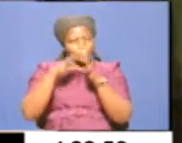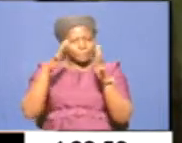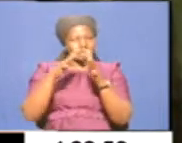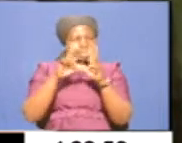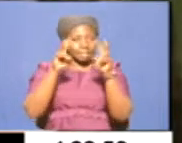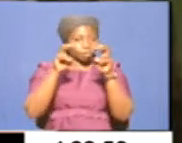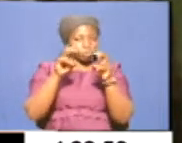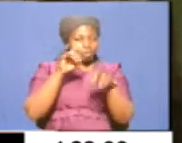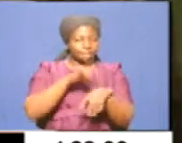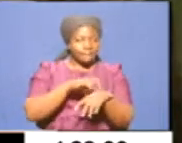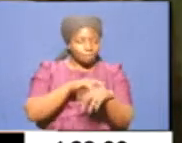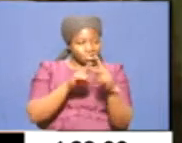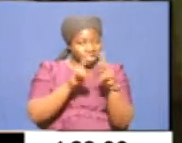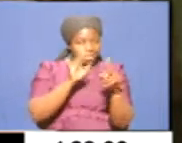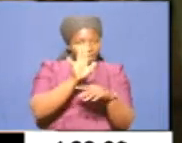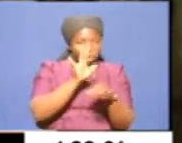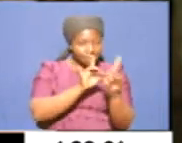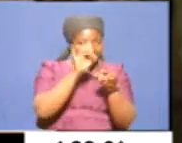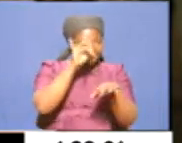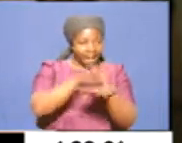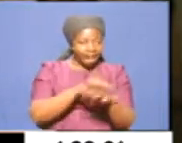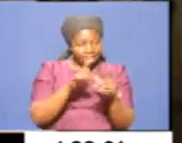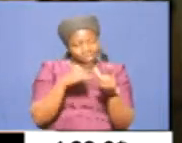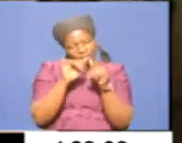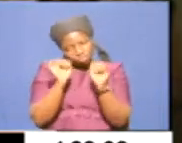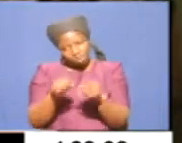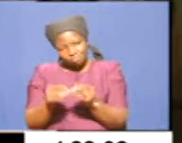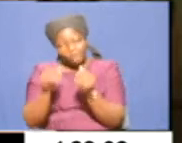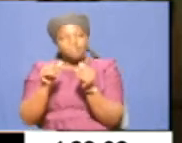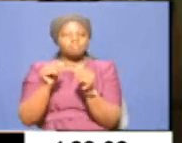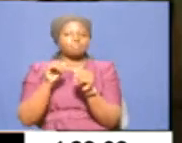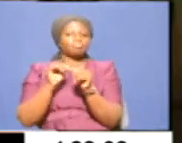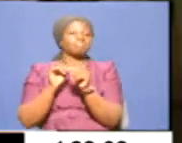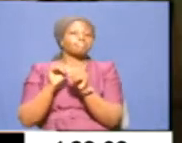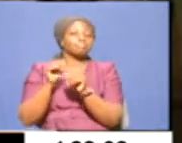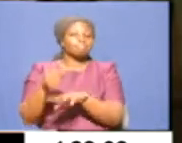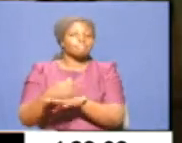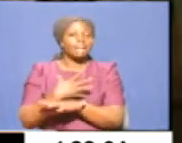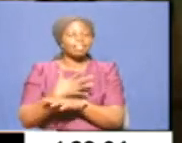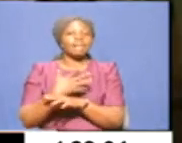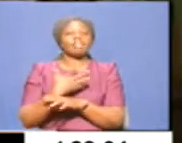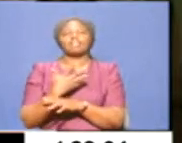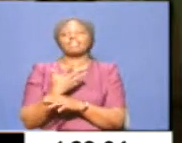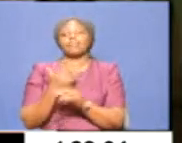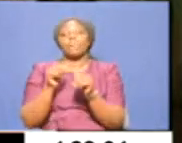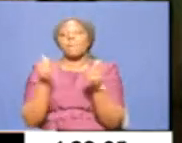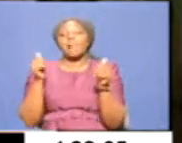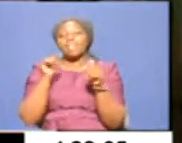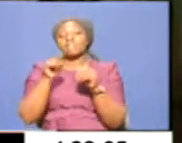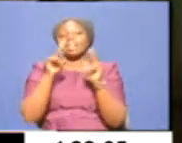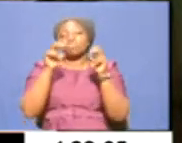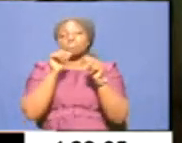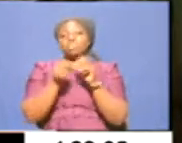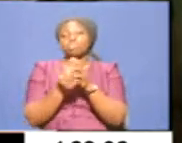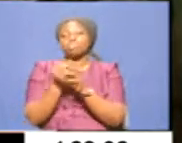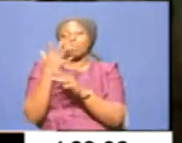up, of course you have a better chance of fighting it. It's an issue which is growing in the country, and